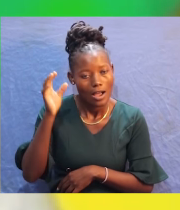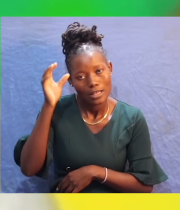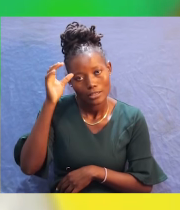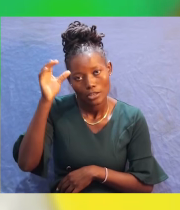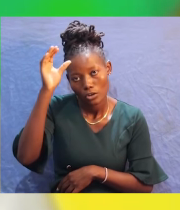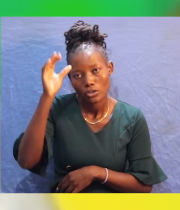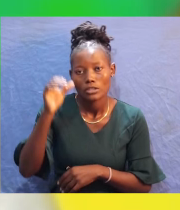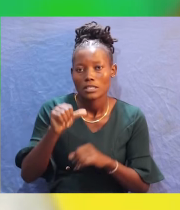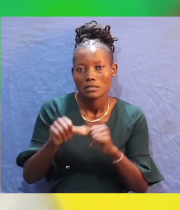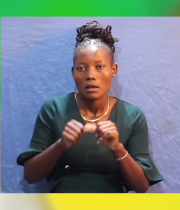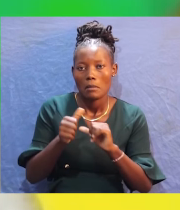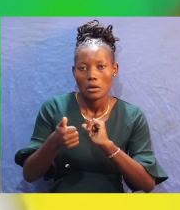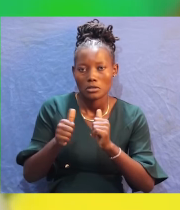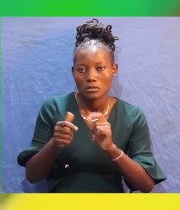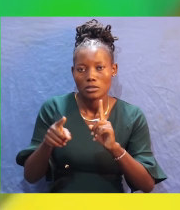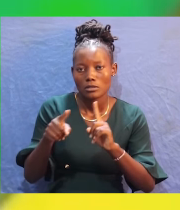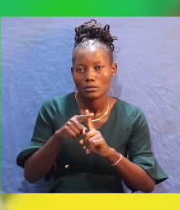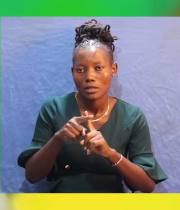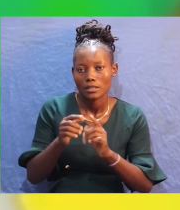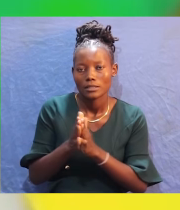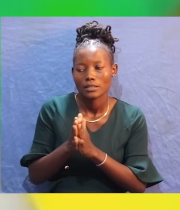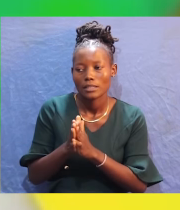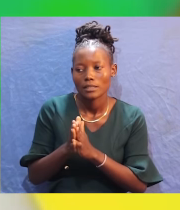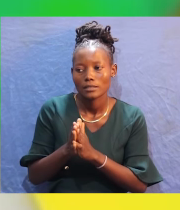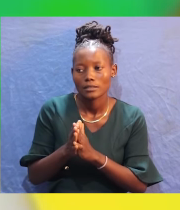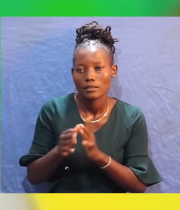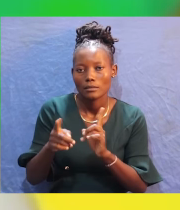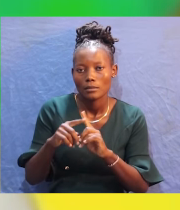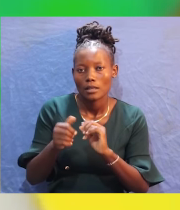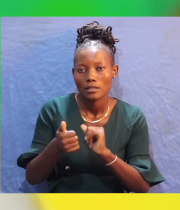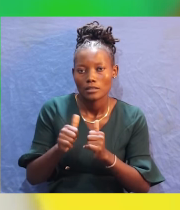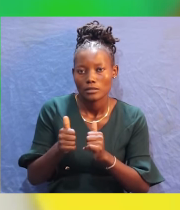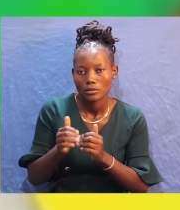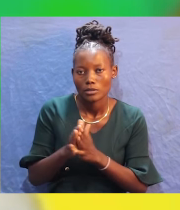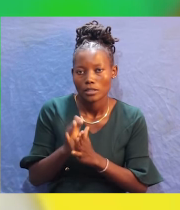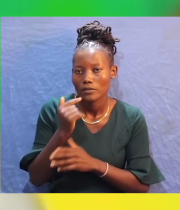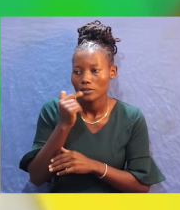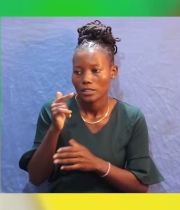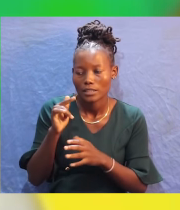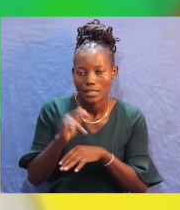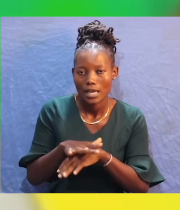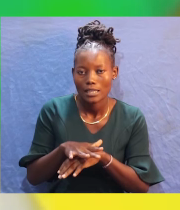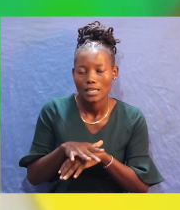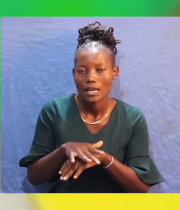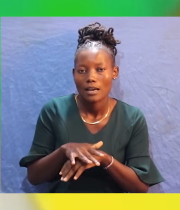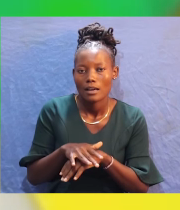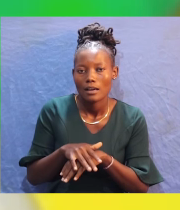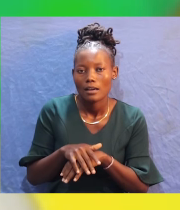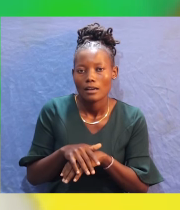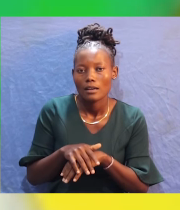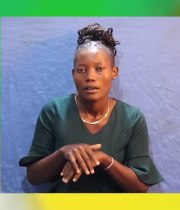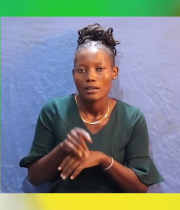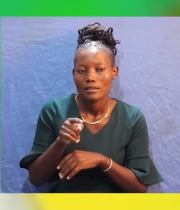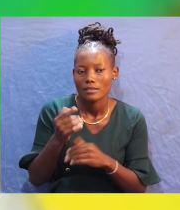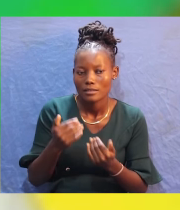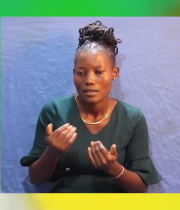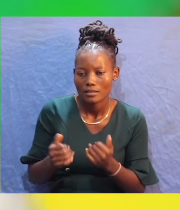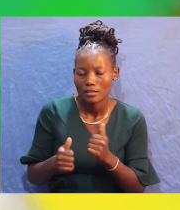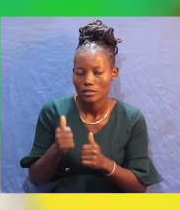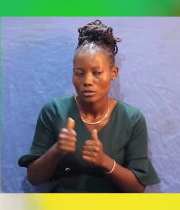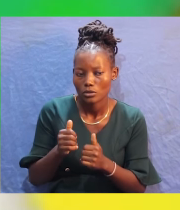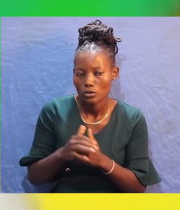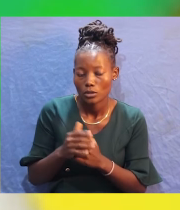sports plus and plus sports. Yeah. As I'd mentioned earlier, these are things that we do, but we do not